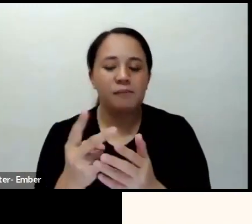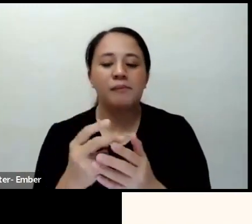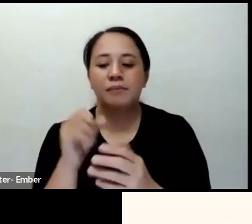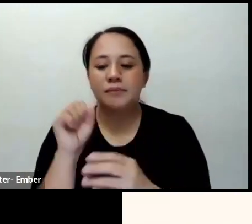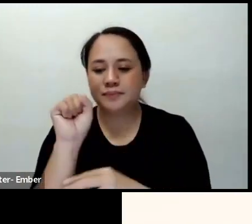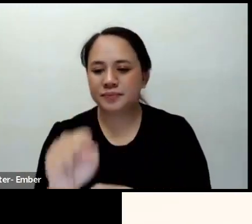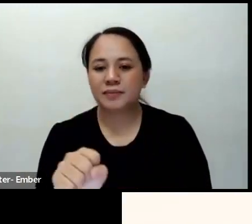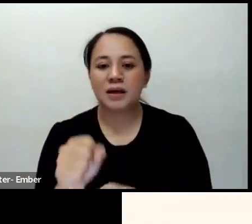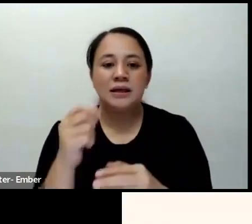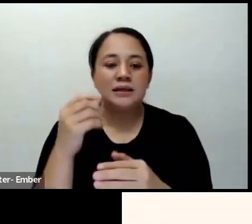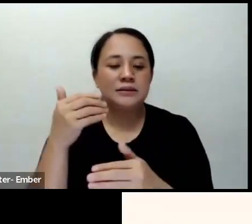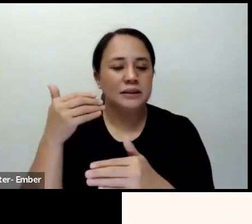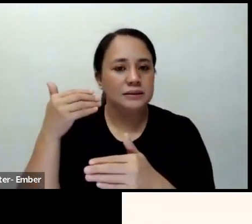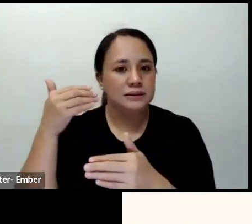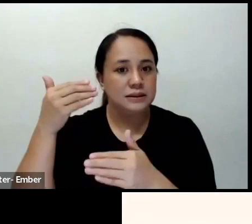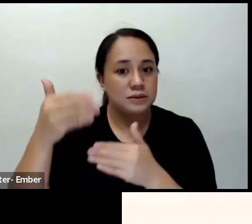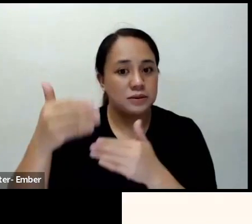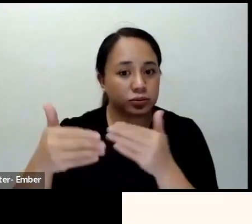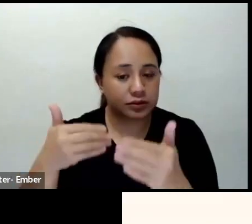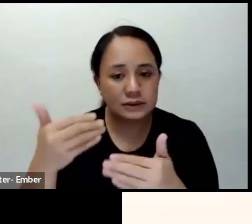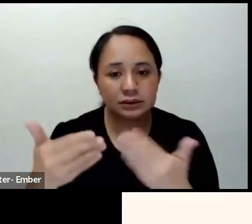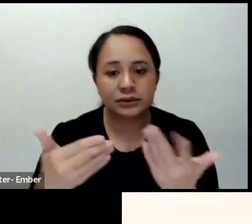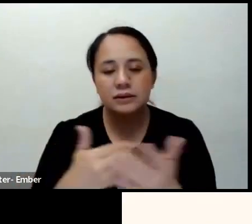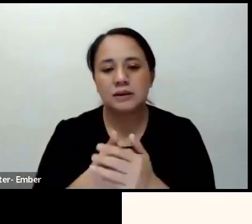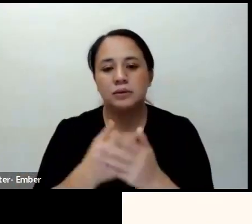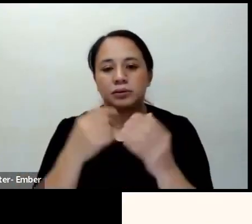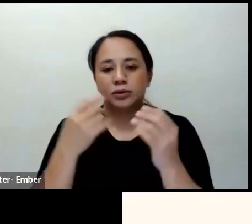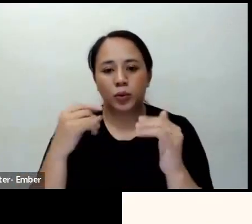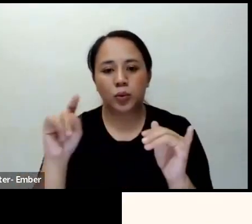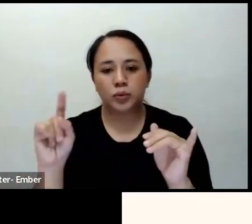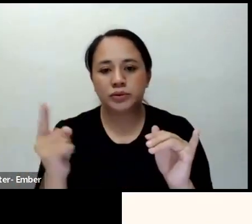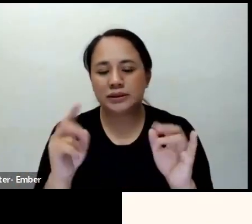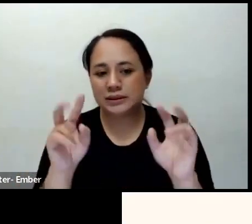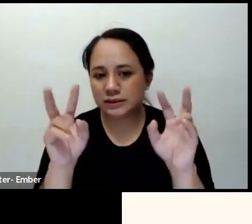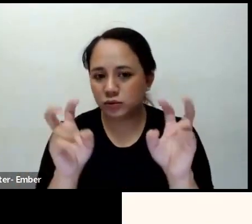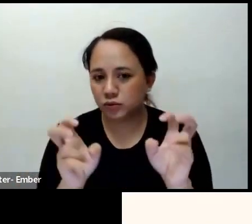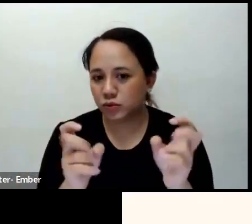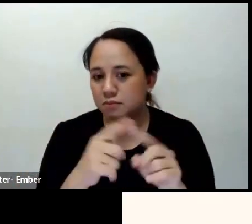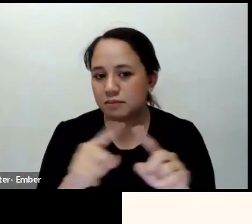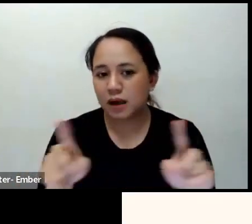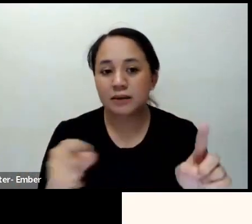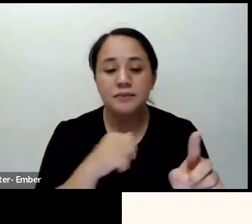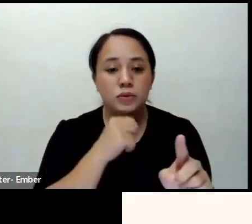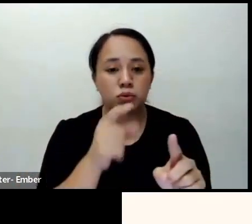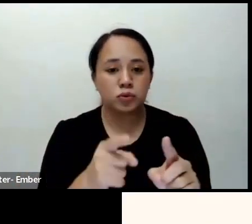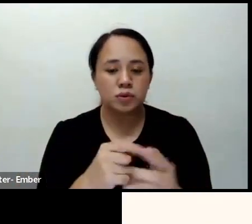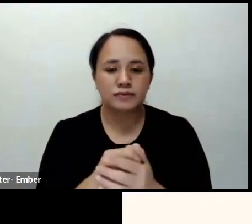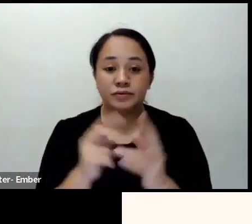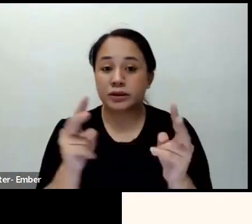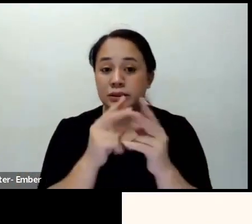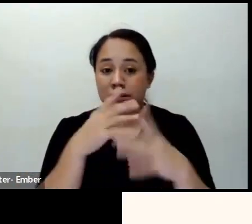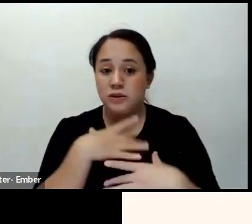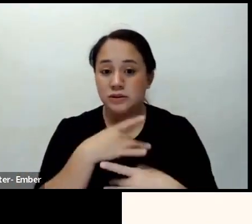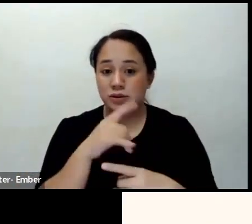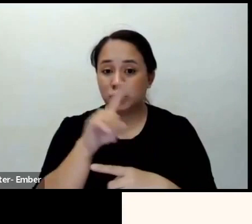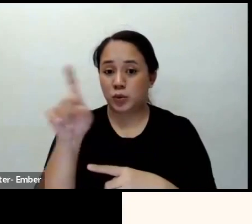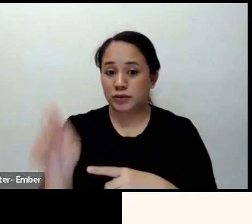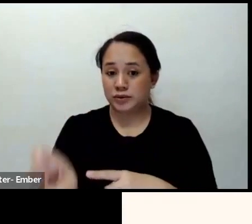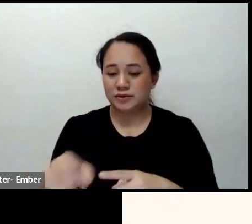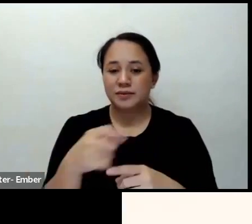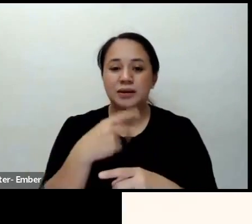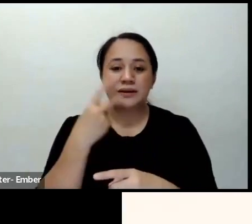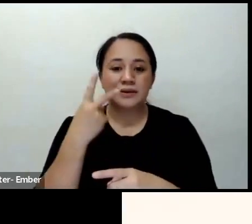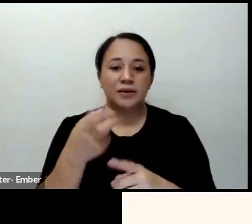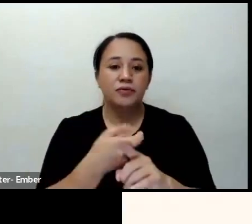yung historical and contemporary demography, that's always an issue. But I'm sure there are very interesting questions already I'm seeing from